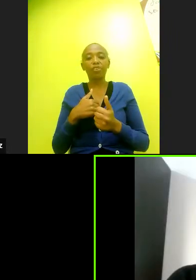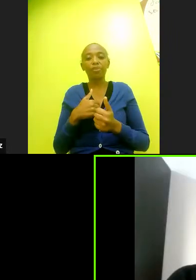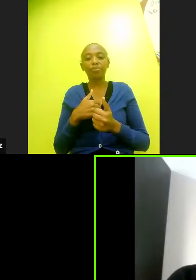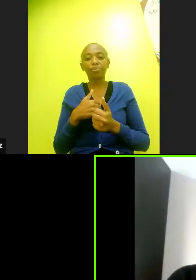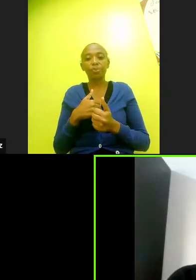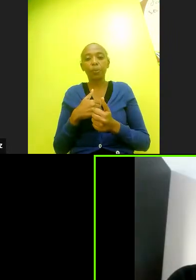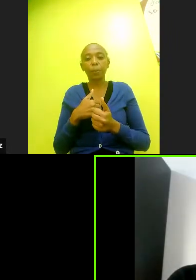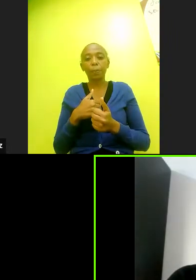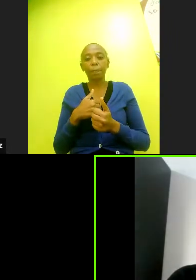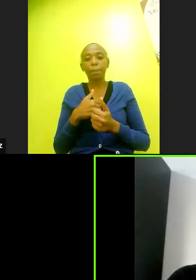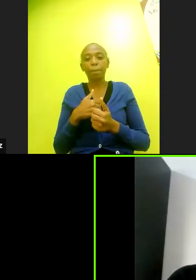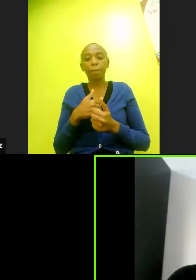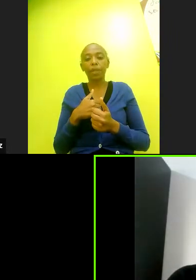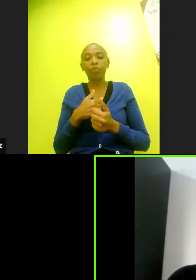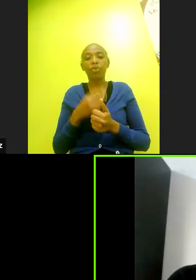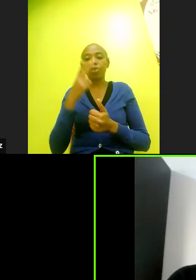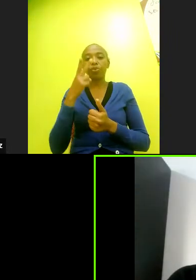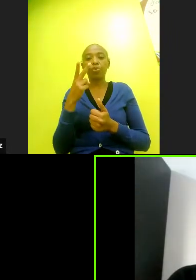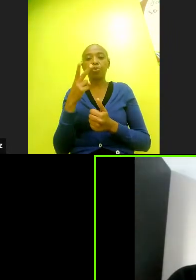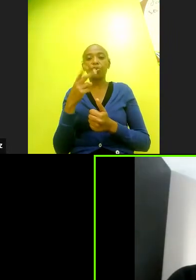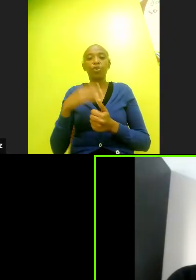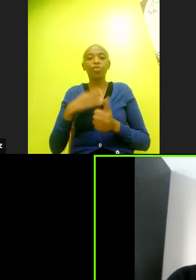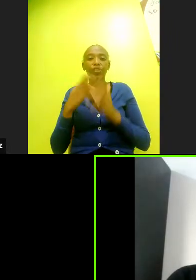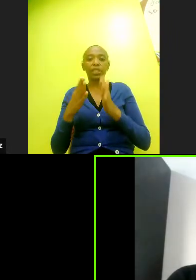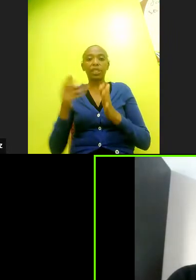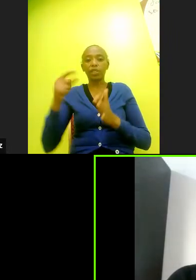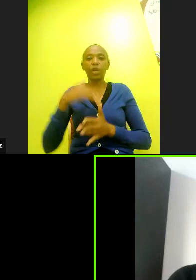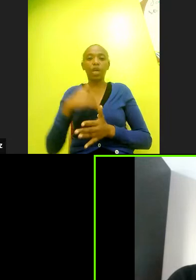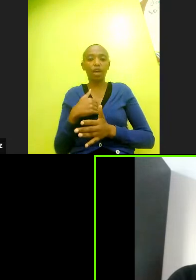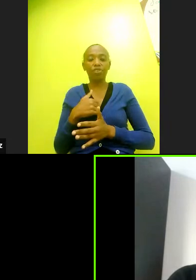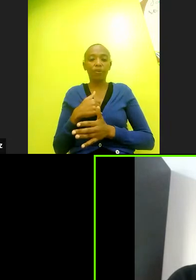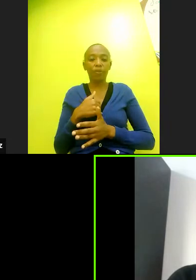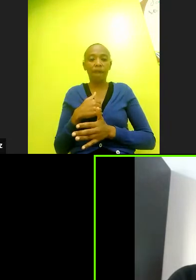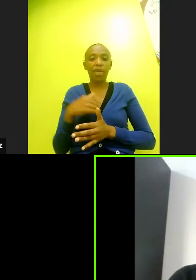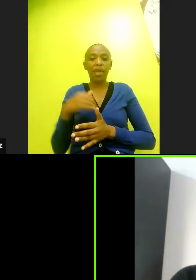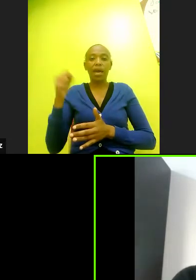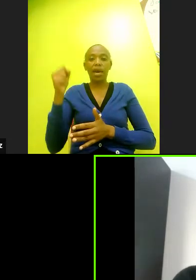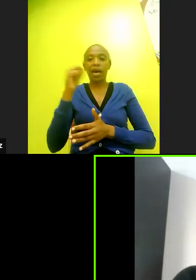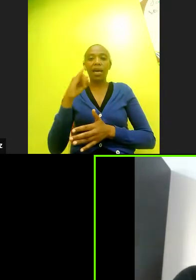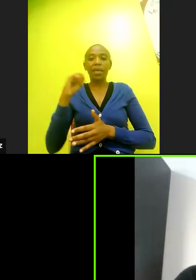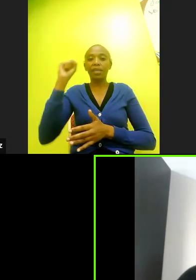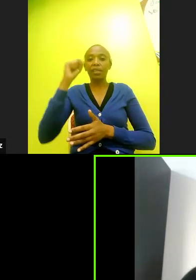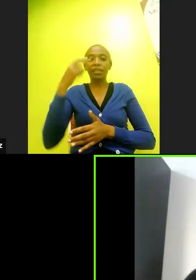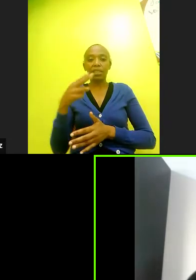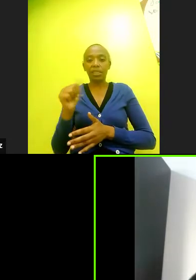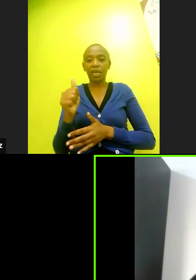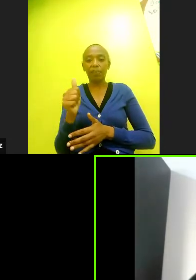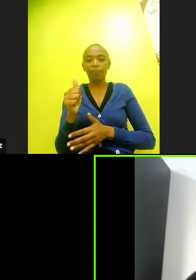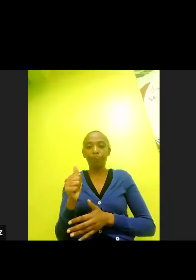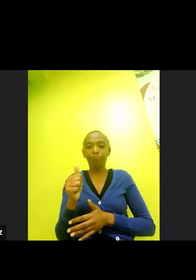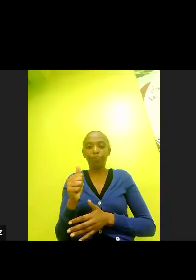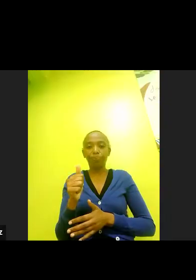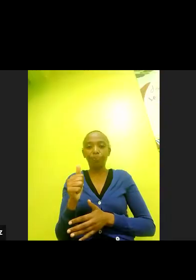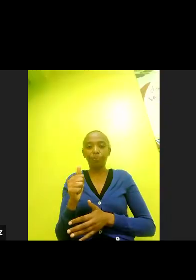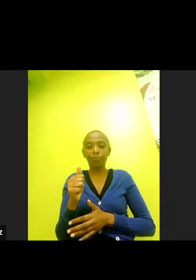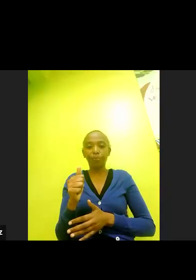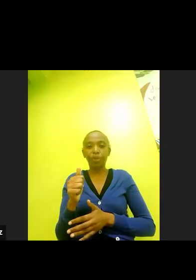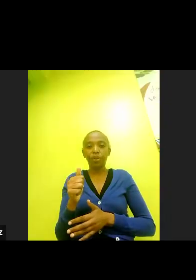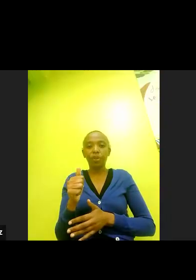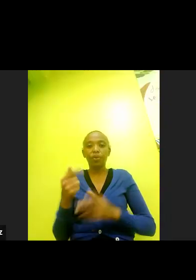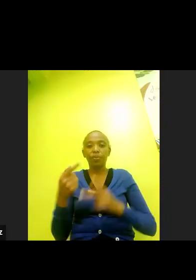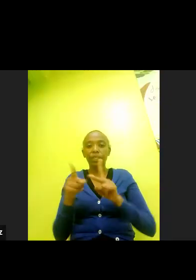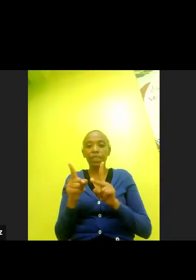our two guests. We have Aisha and Mr. Kofi. Oh, Aisha, I see you. Great. So we'll just start